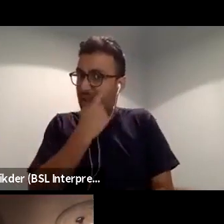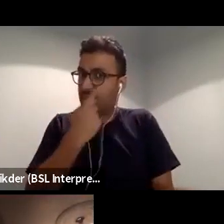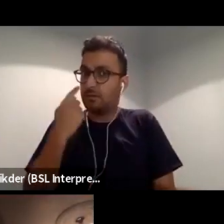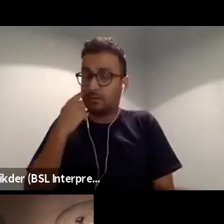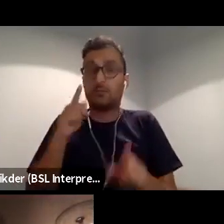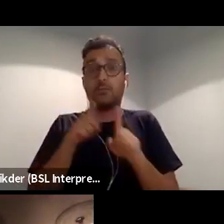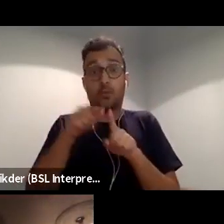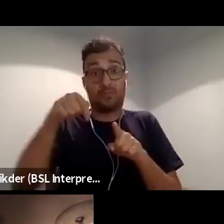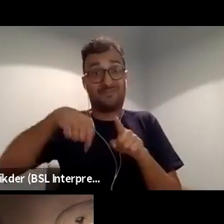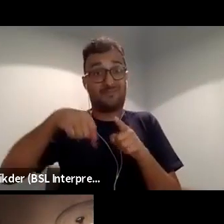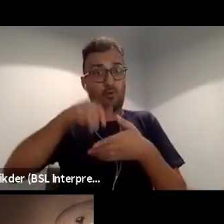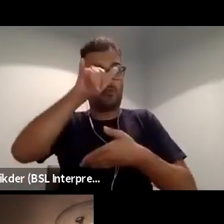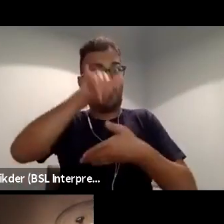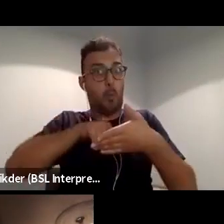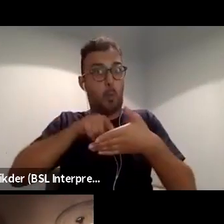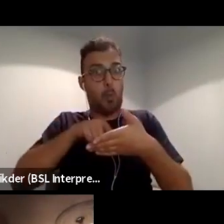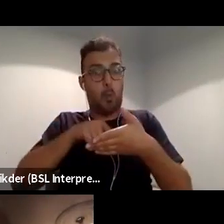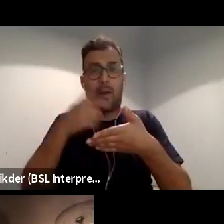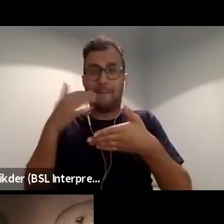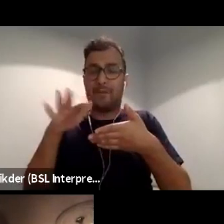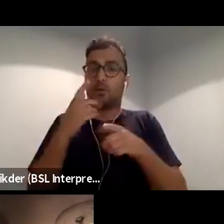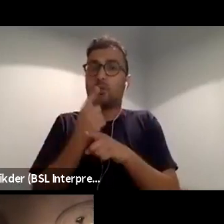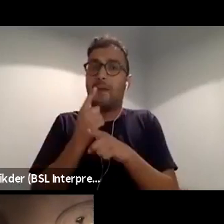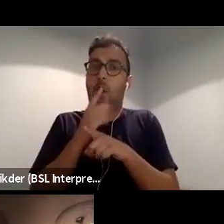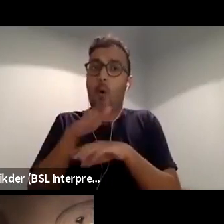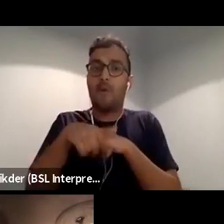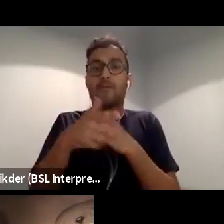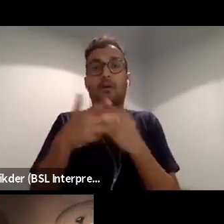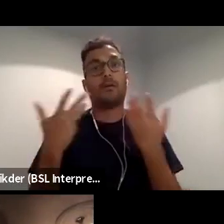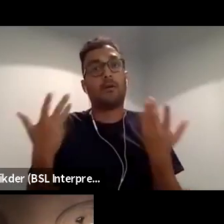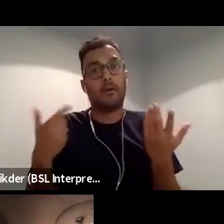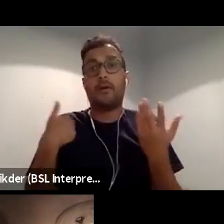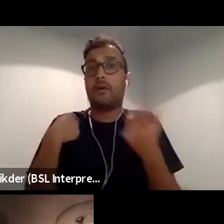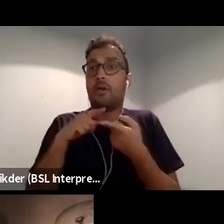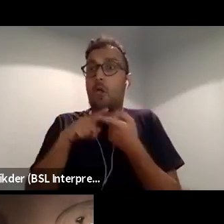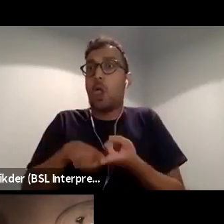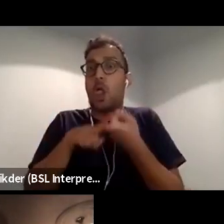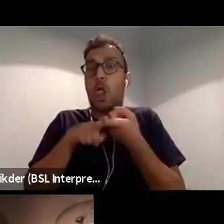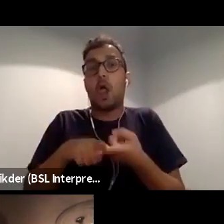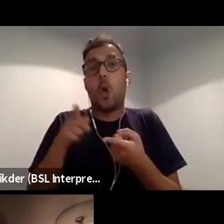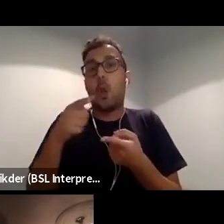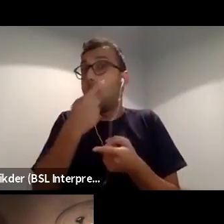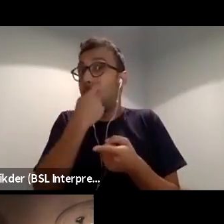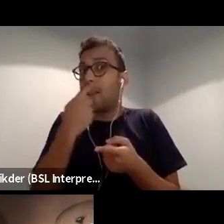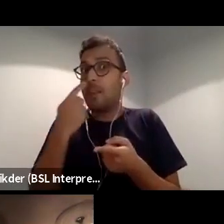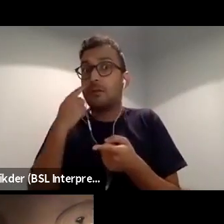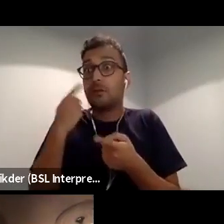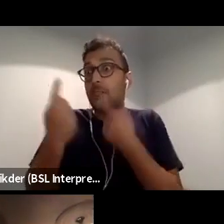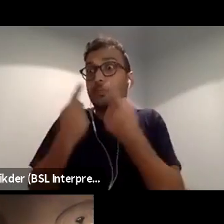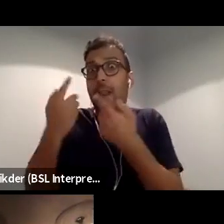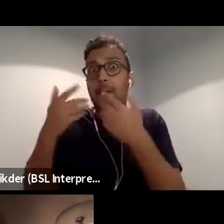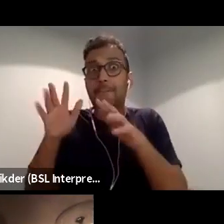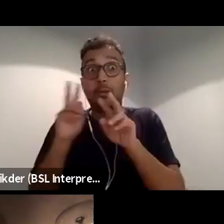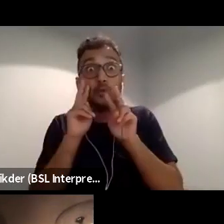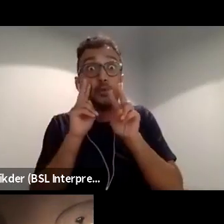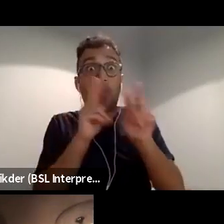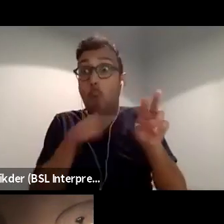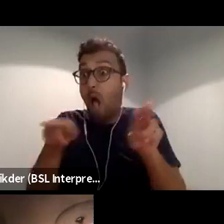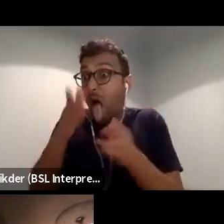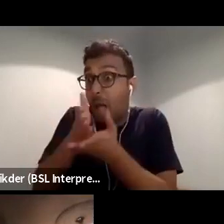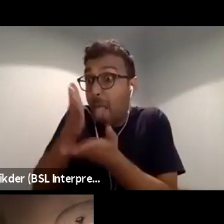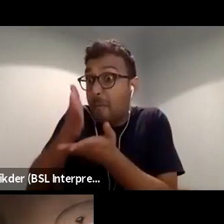whole reliance on unreliable and uncorroborated witness statements. You know, and we've found